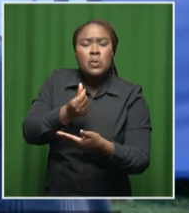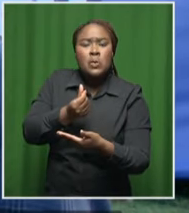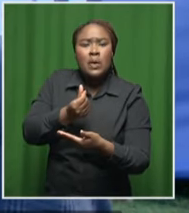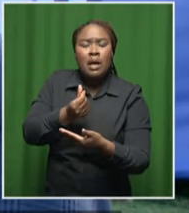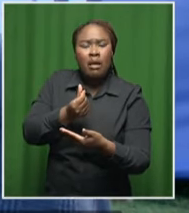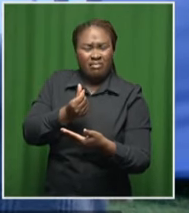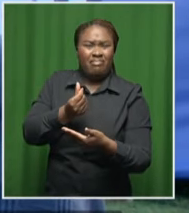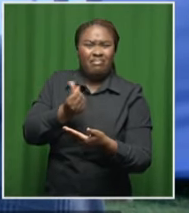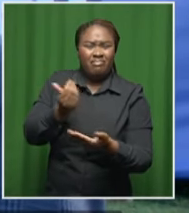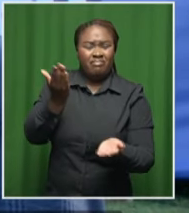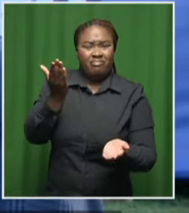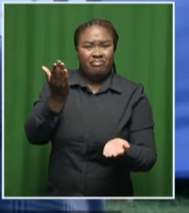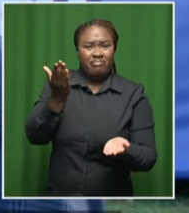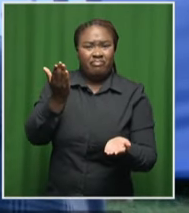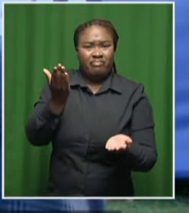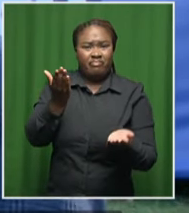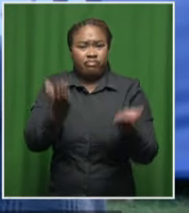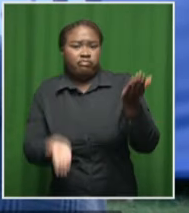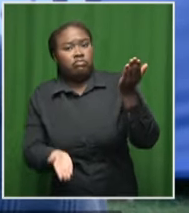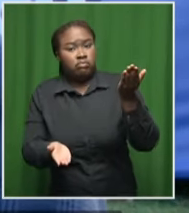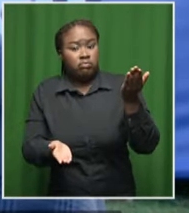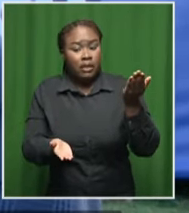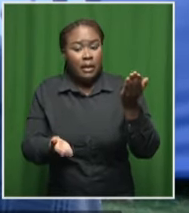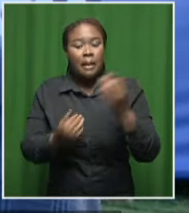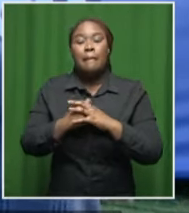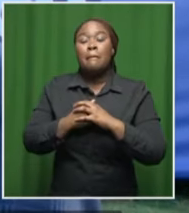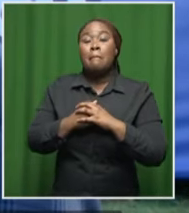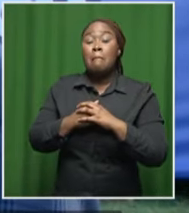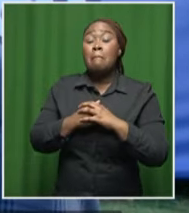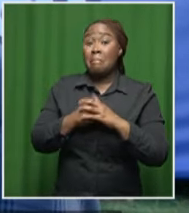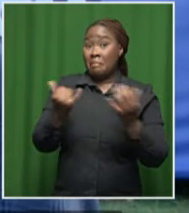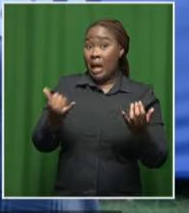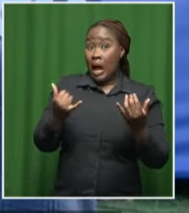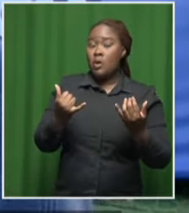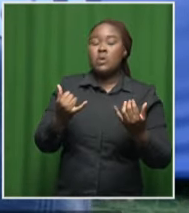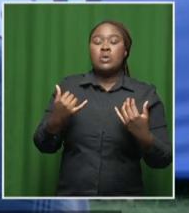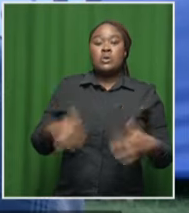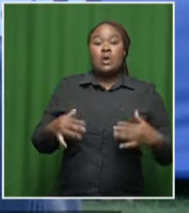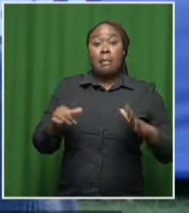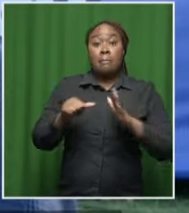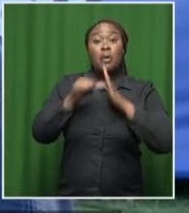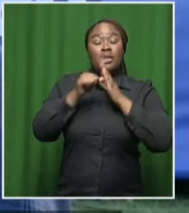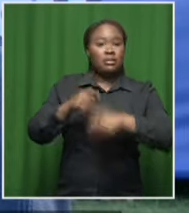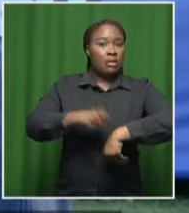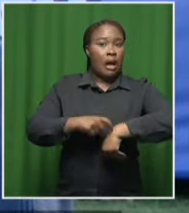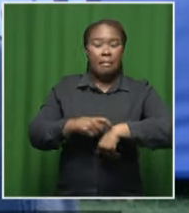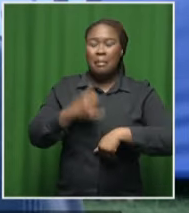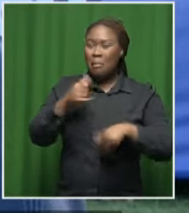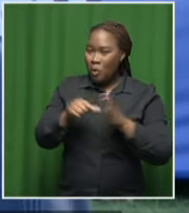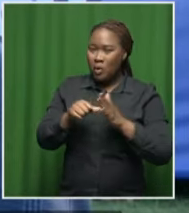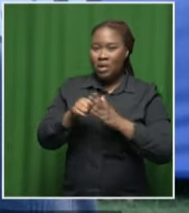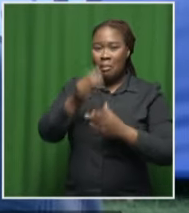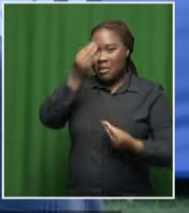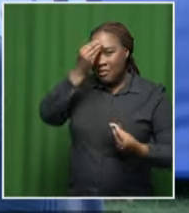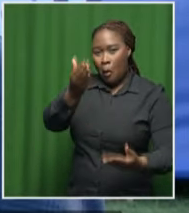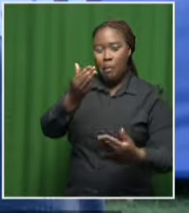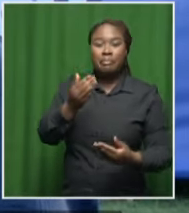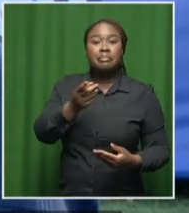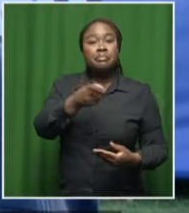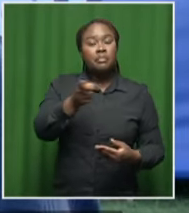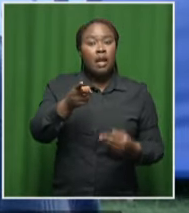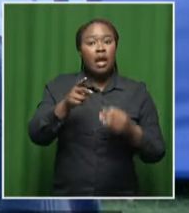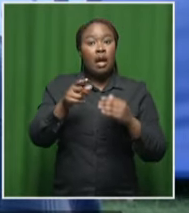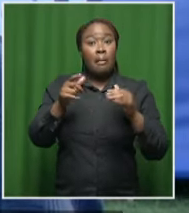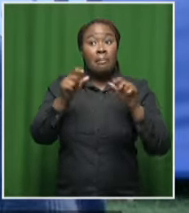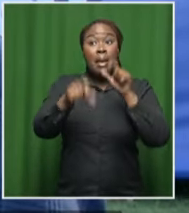because you should be able to have a message that a voter should be able to carry